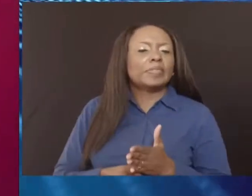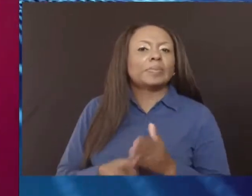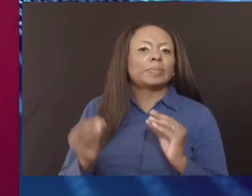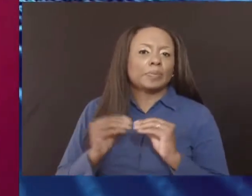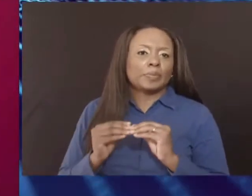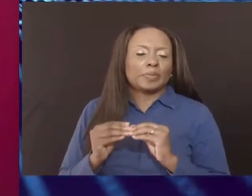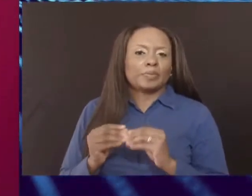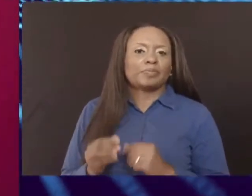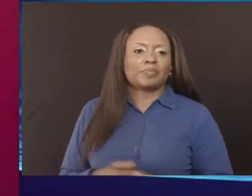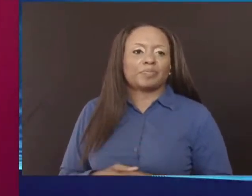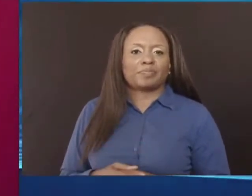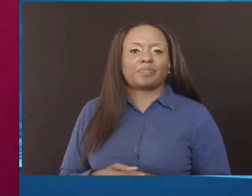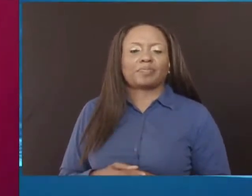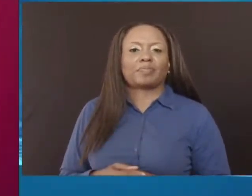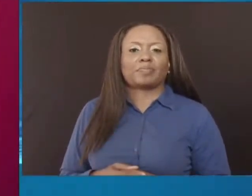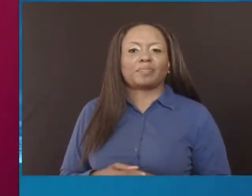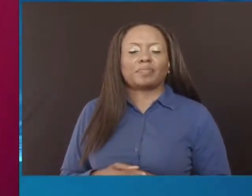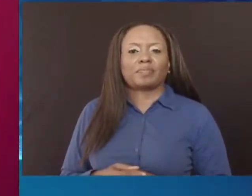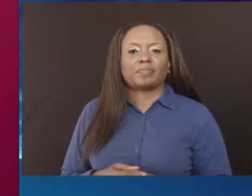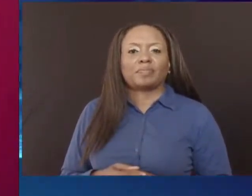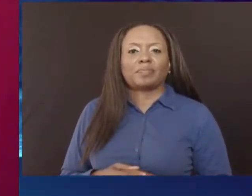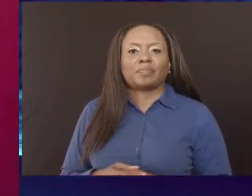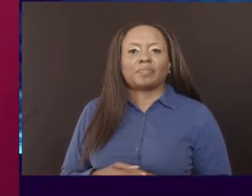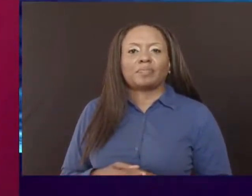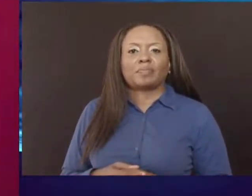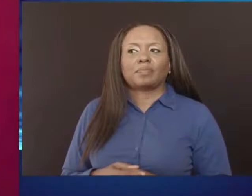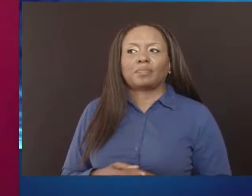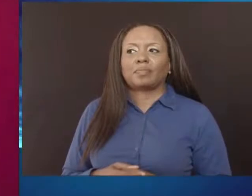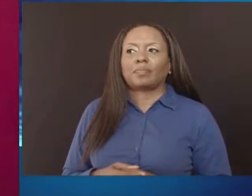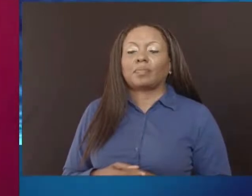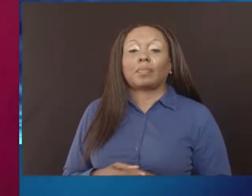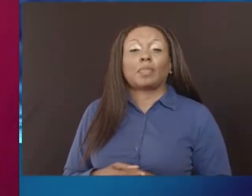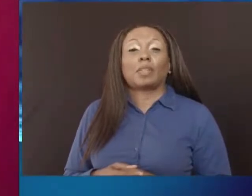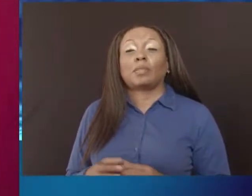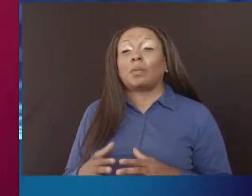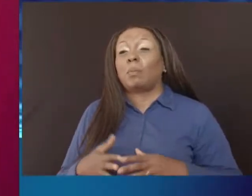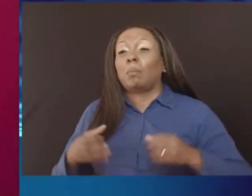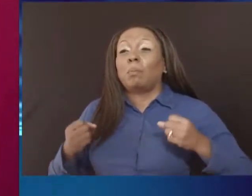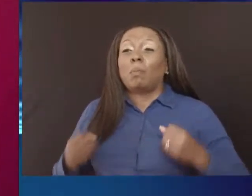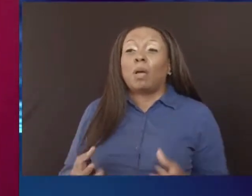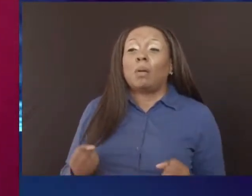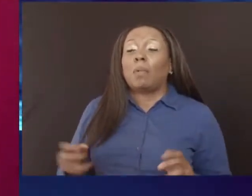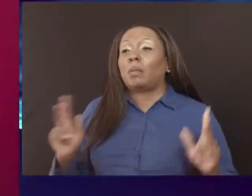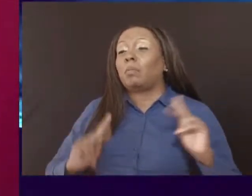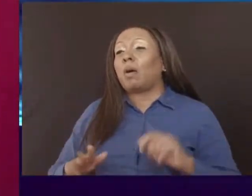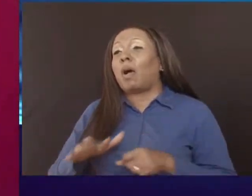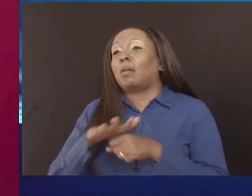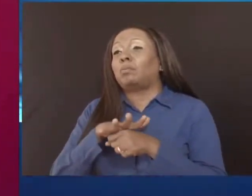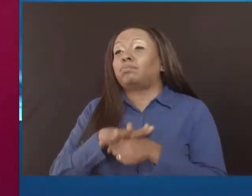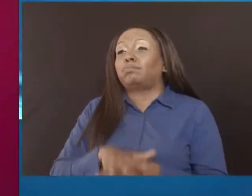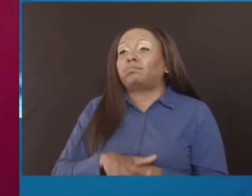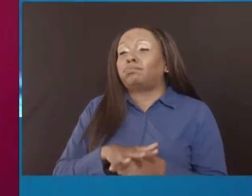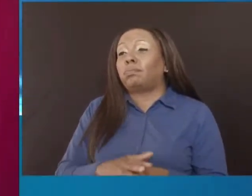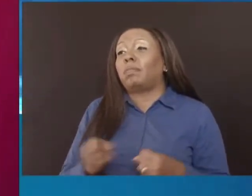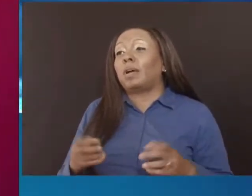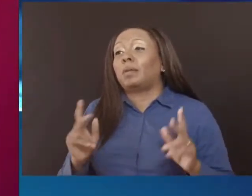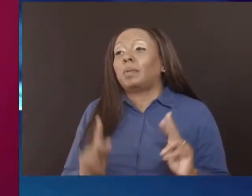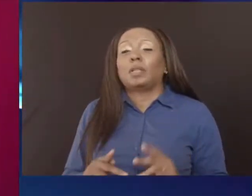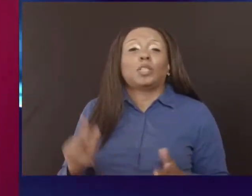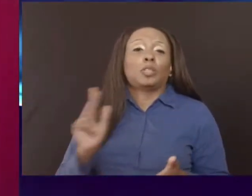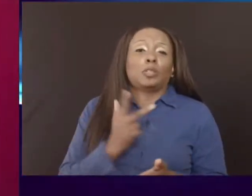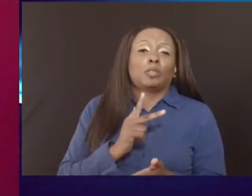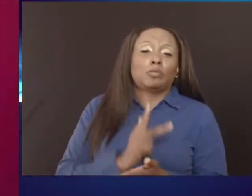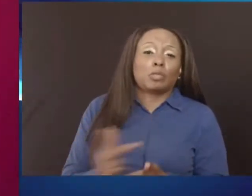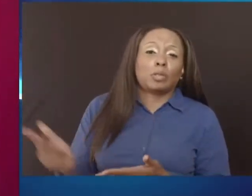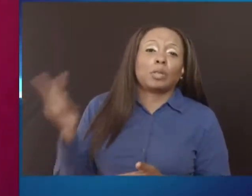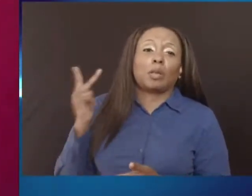re-emphasize is the fact that the numbers have overwhelmed the system. So the numbers have overwhelmed the system. It was only 3 weeks ago